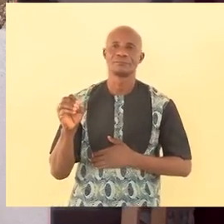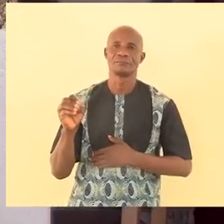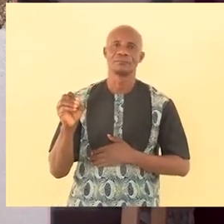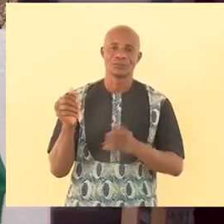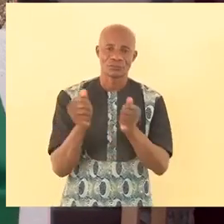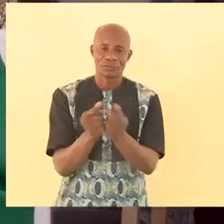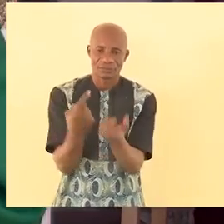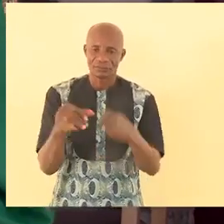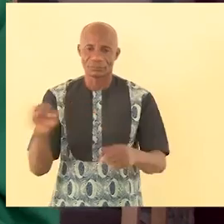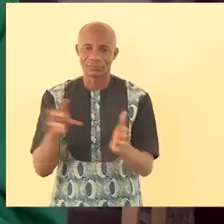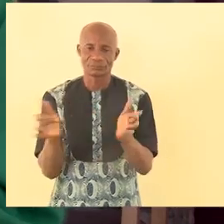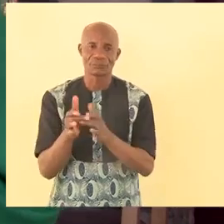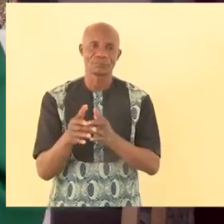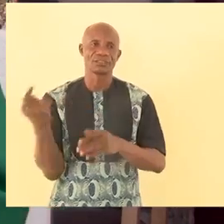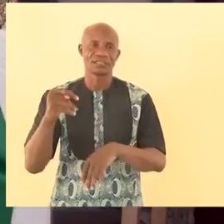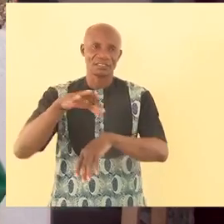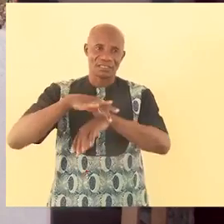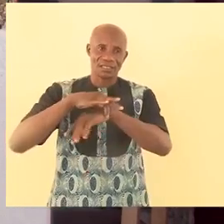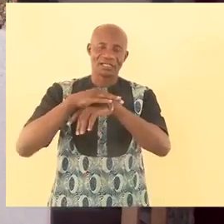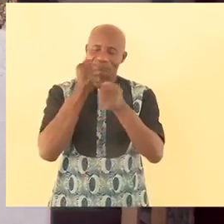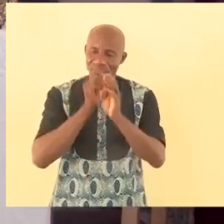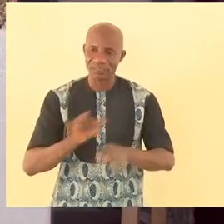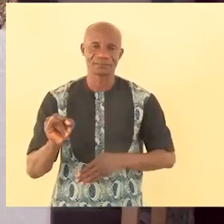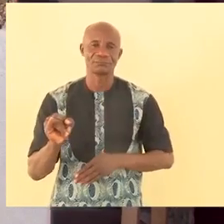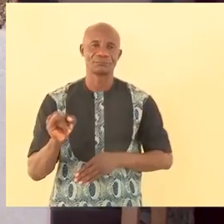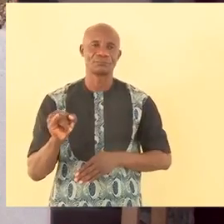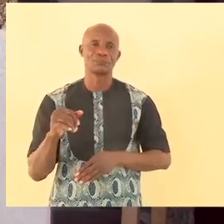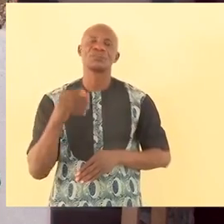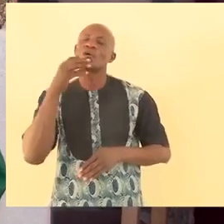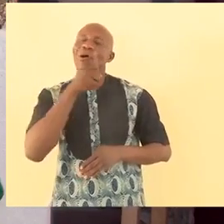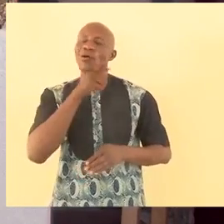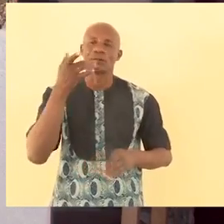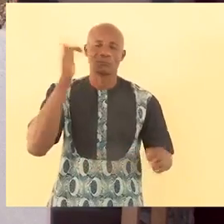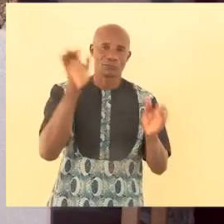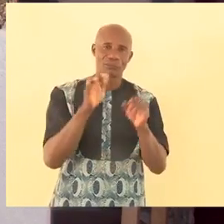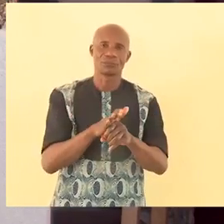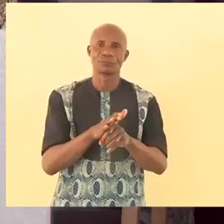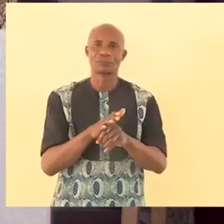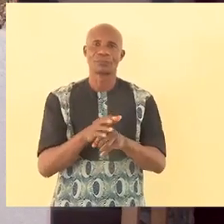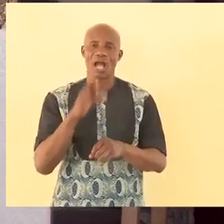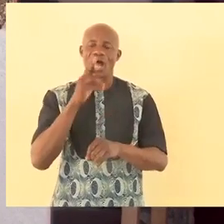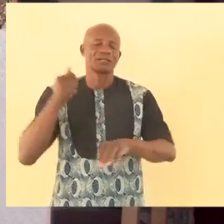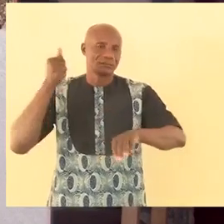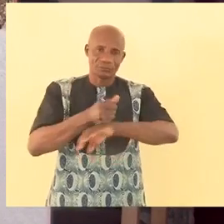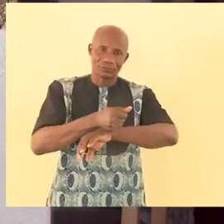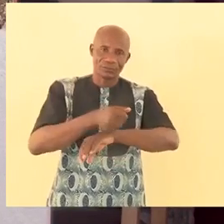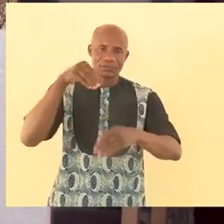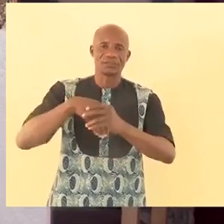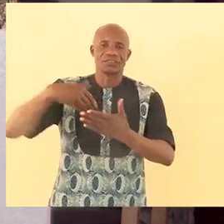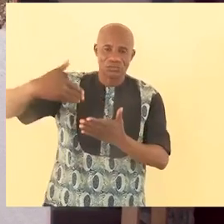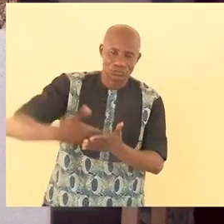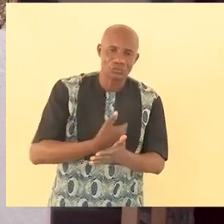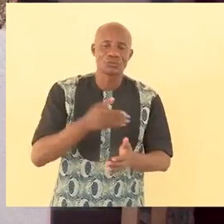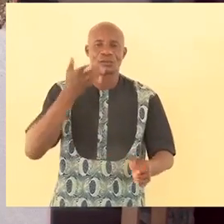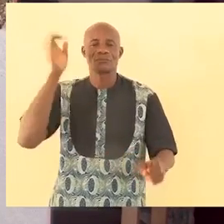So, with the coming of Jesus, the earthbound blessings in the old covenant are the curses